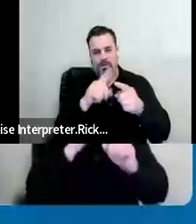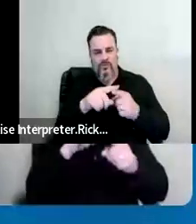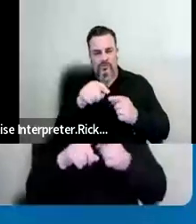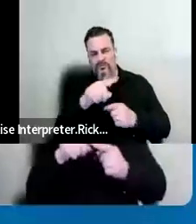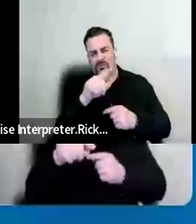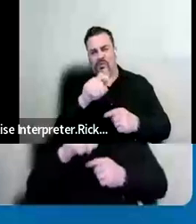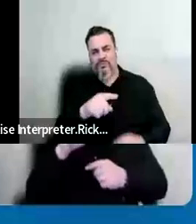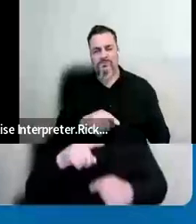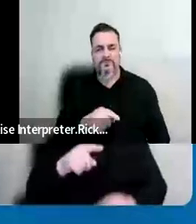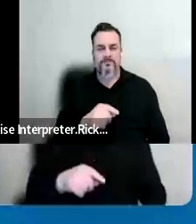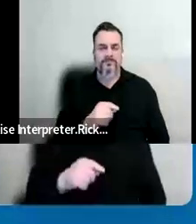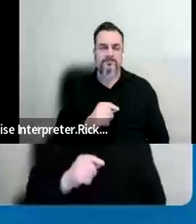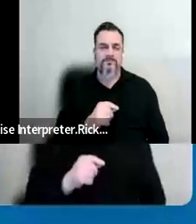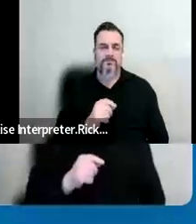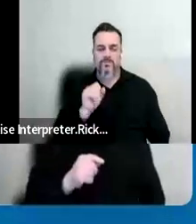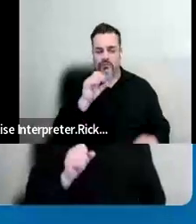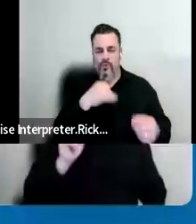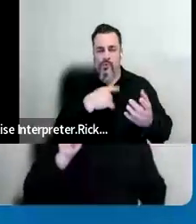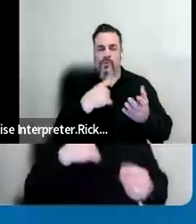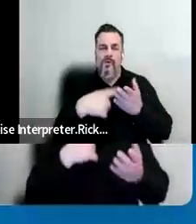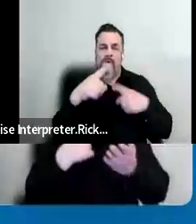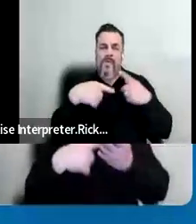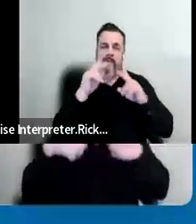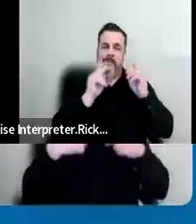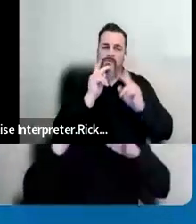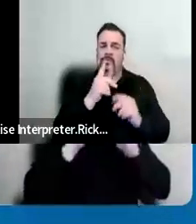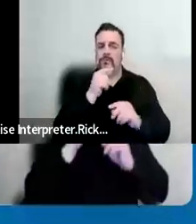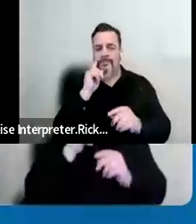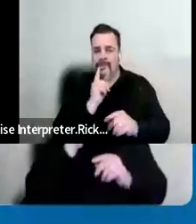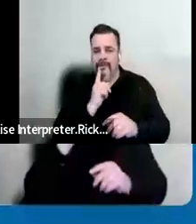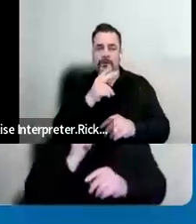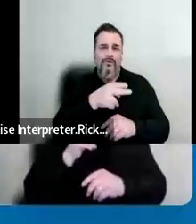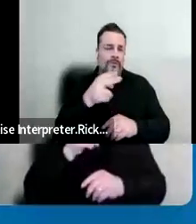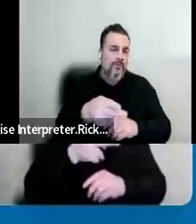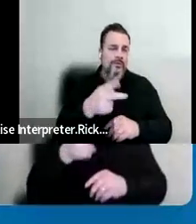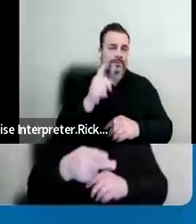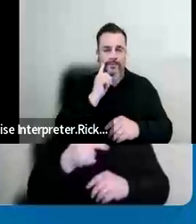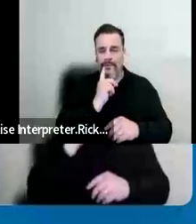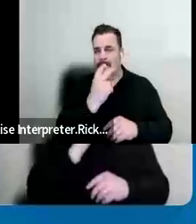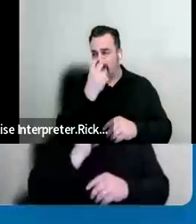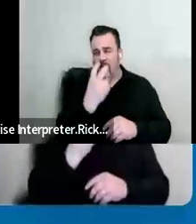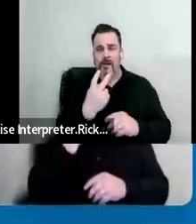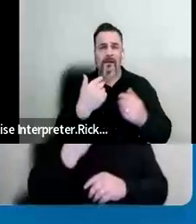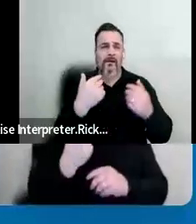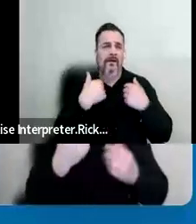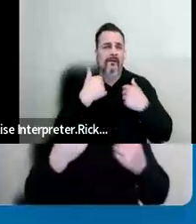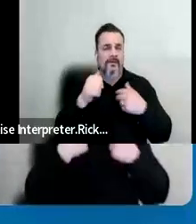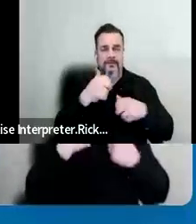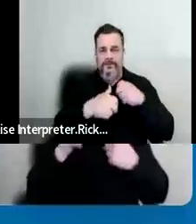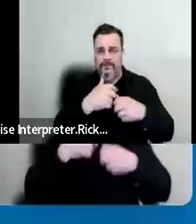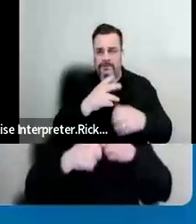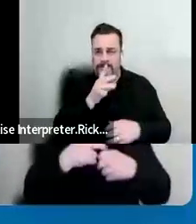question. So we're talking about folks who are deaf, hard of hearing, deaf, blind, have any difficulty